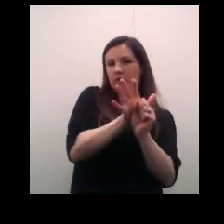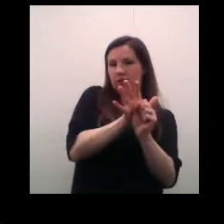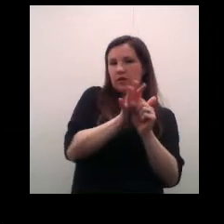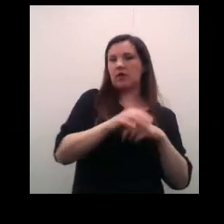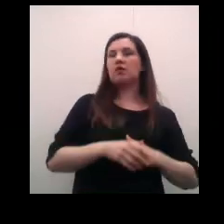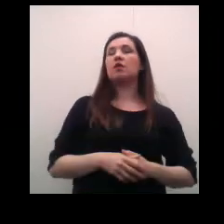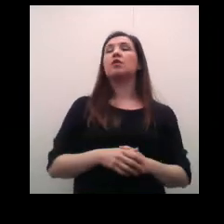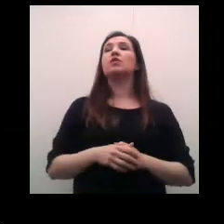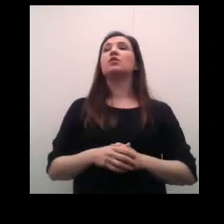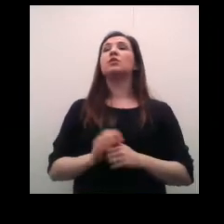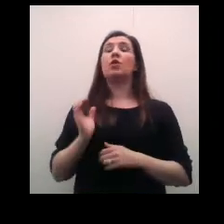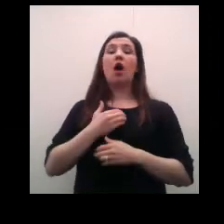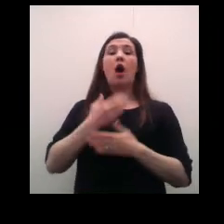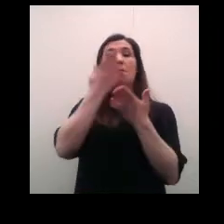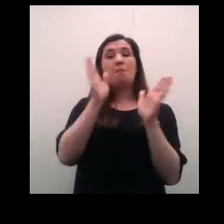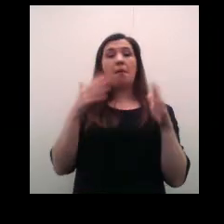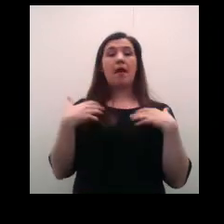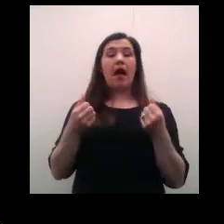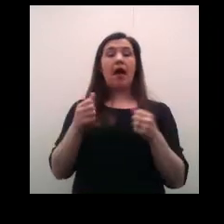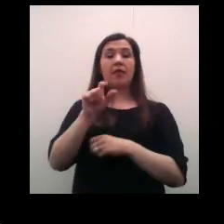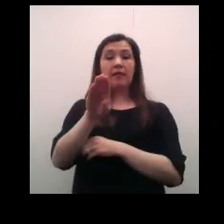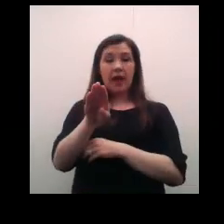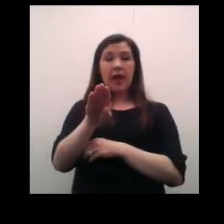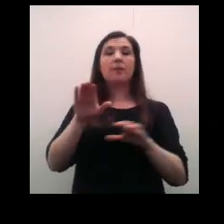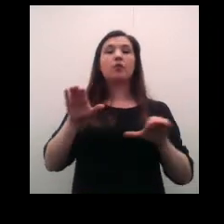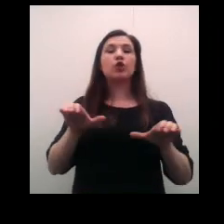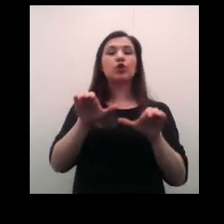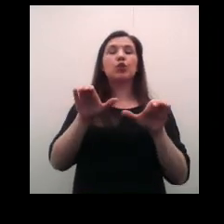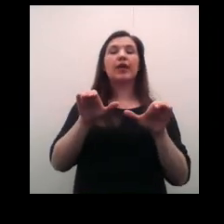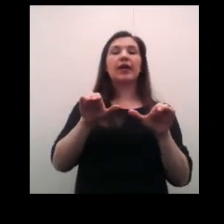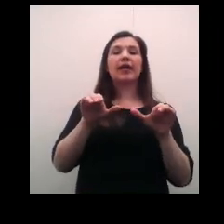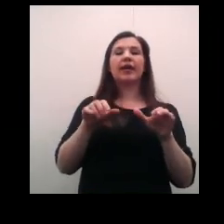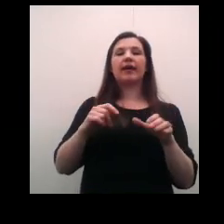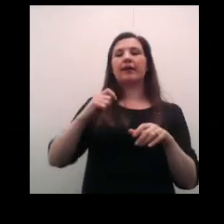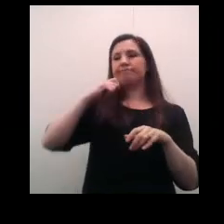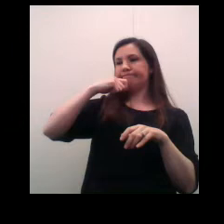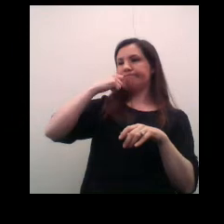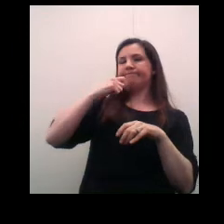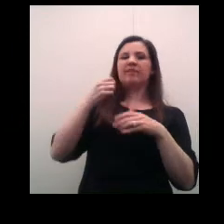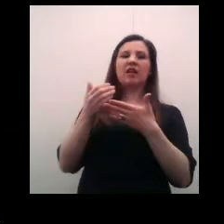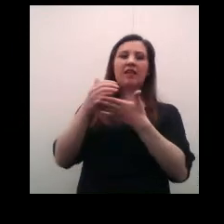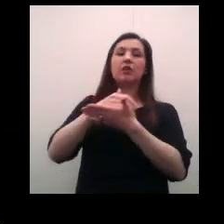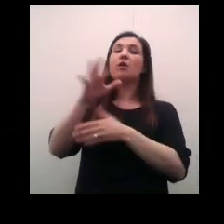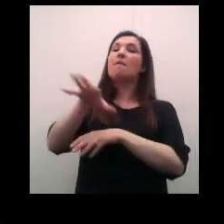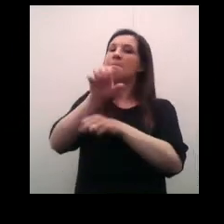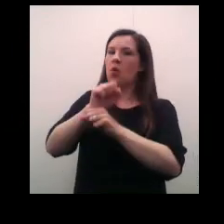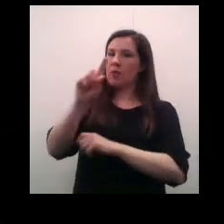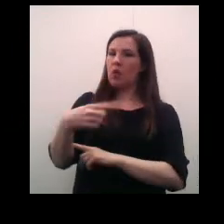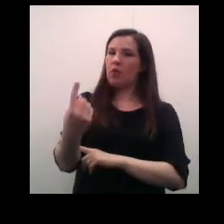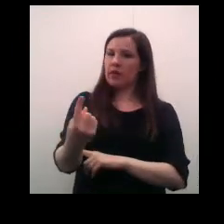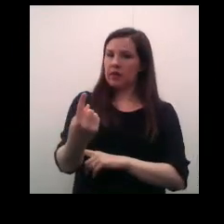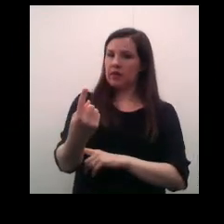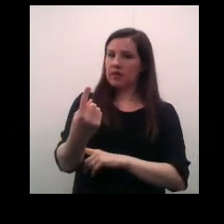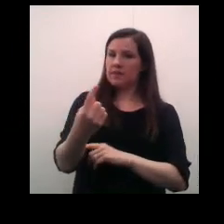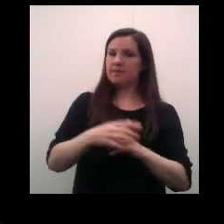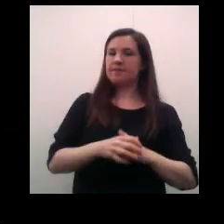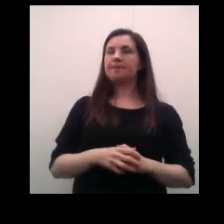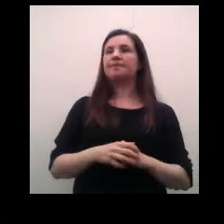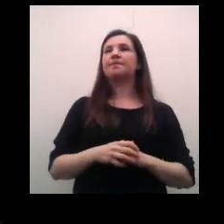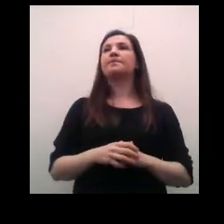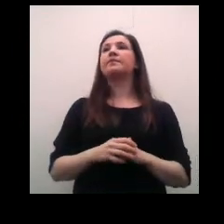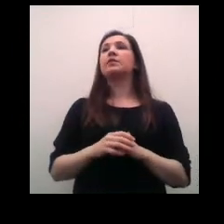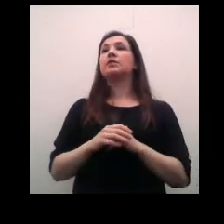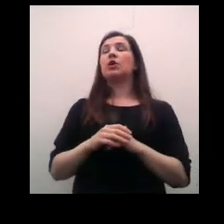So in our public health lab, we are doing a specimen collection by appointment only. And so people